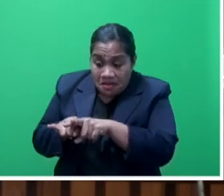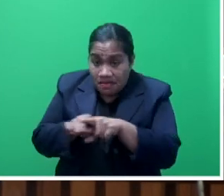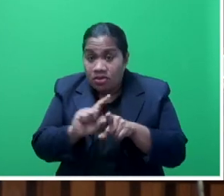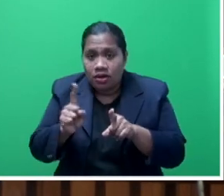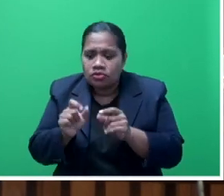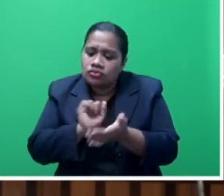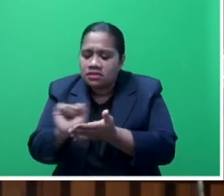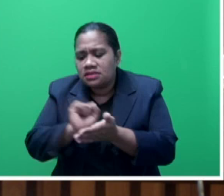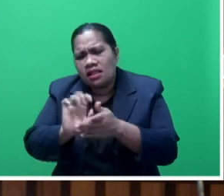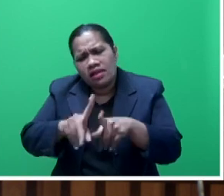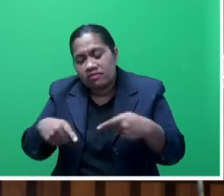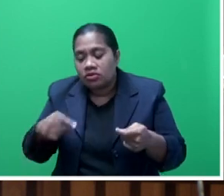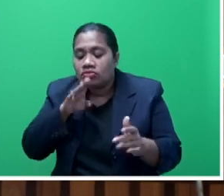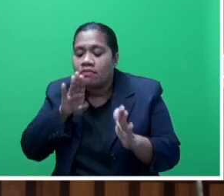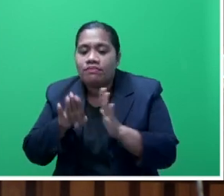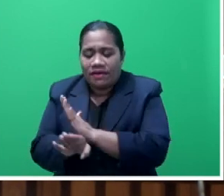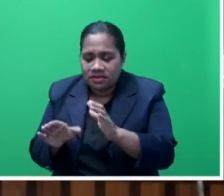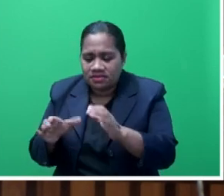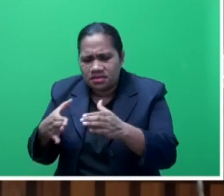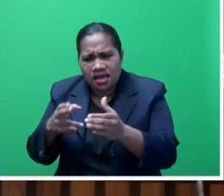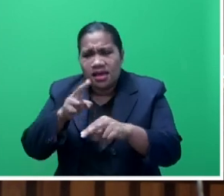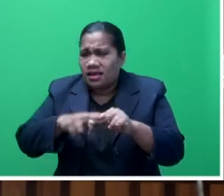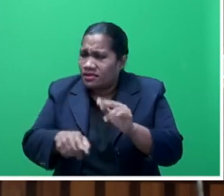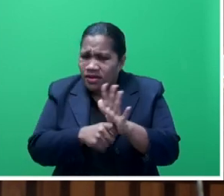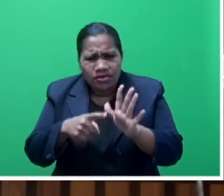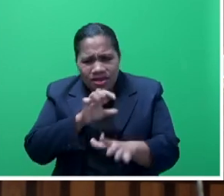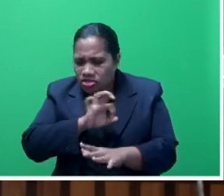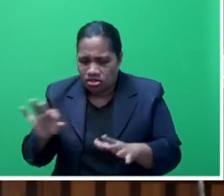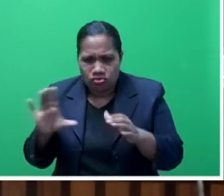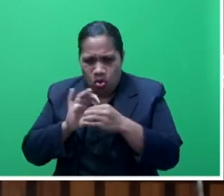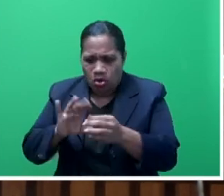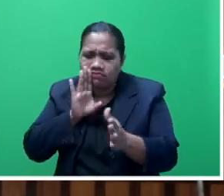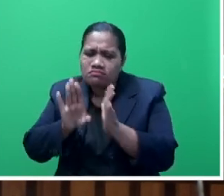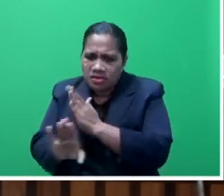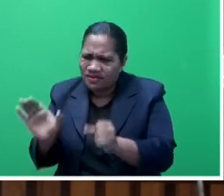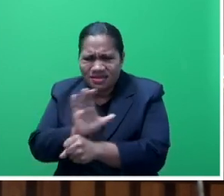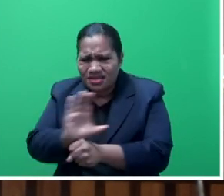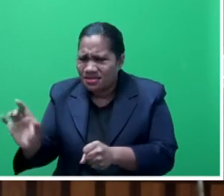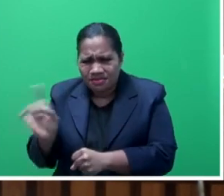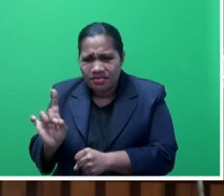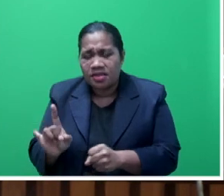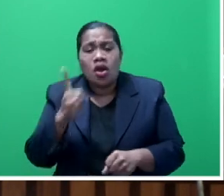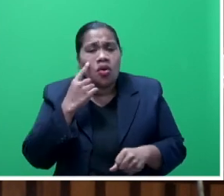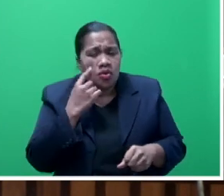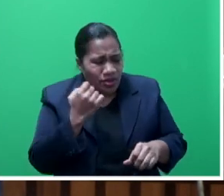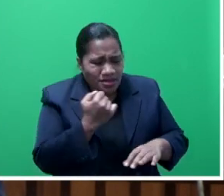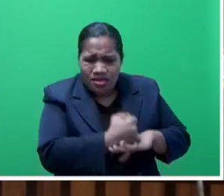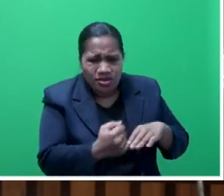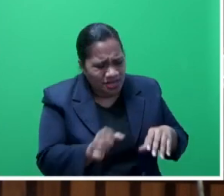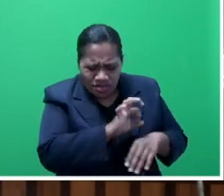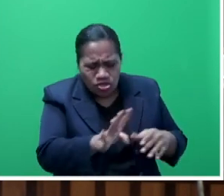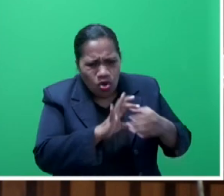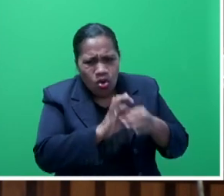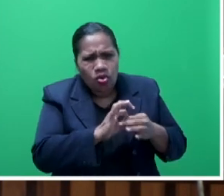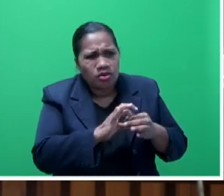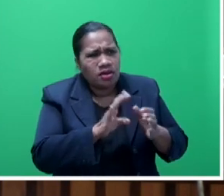sector. FRA is not owned by a private company. Water Authority Fiji is not owned by a private company. Investment Fiji is